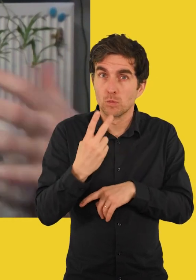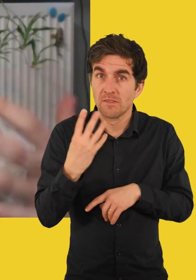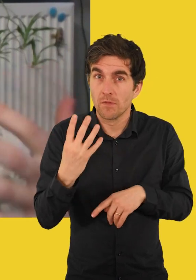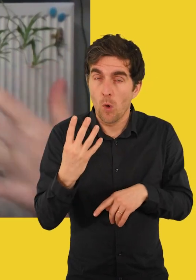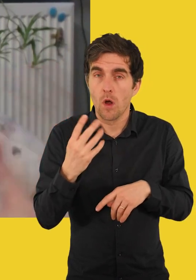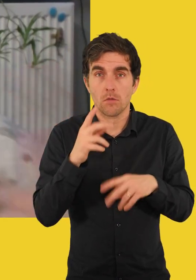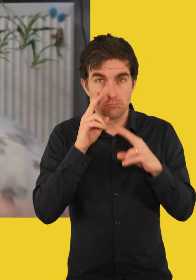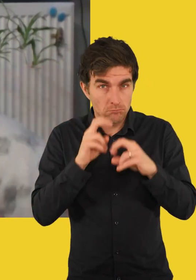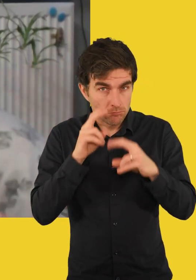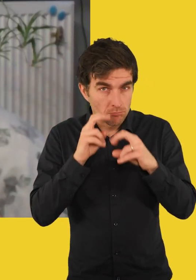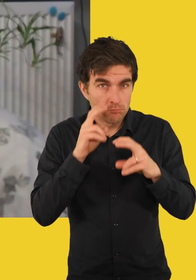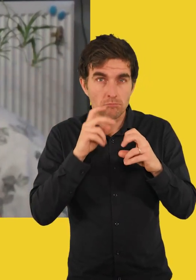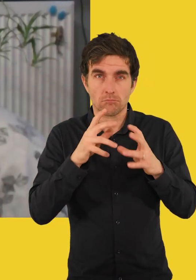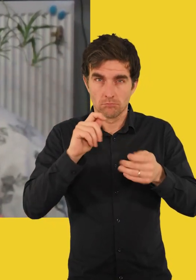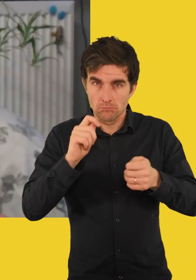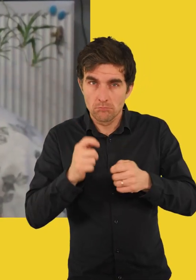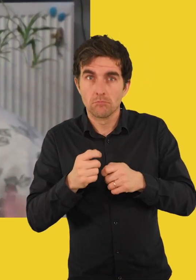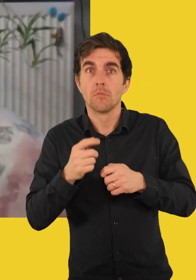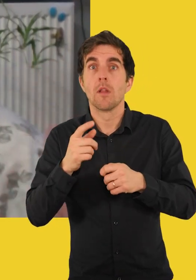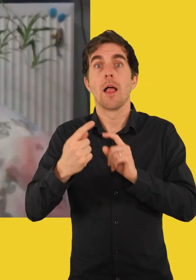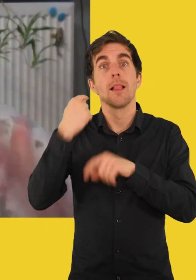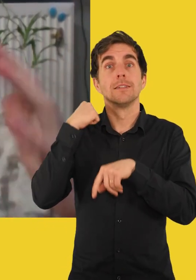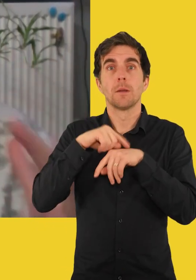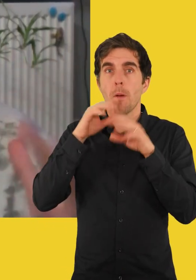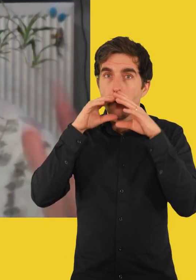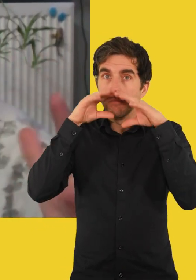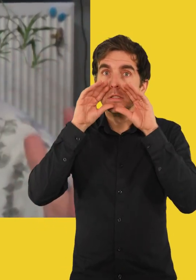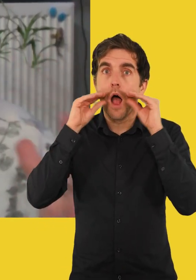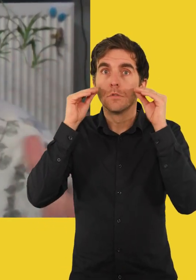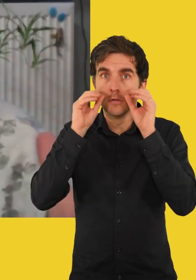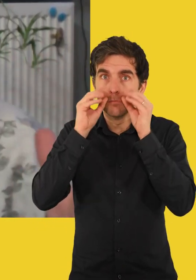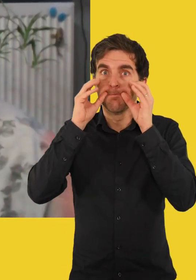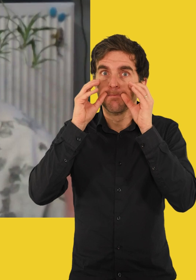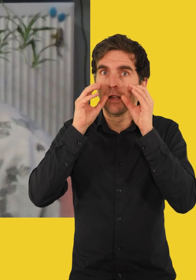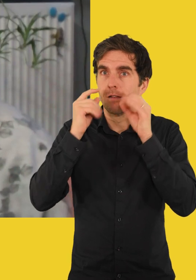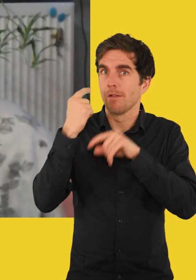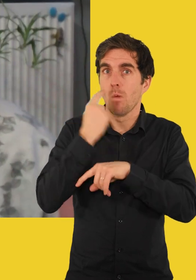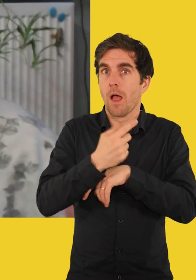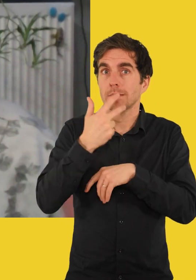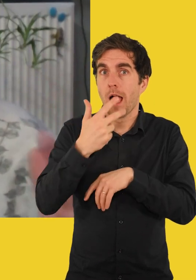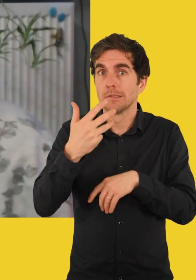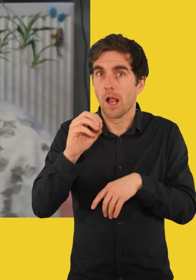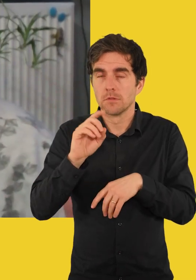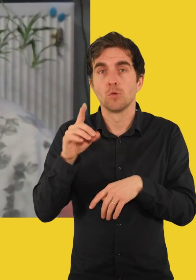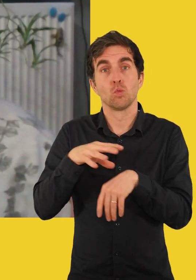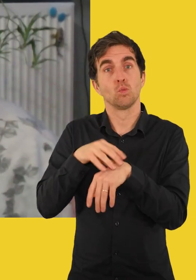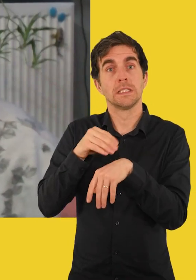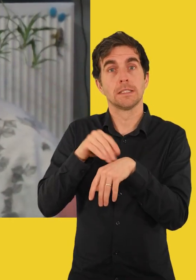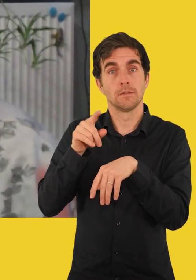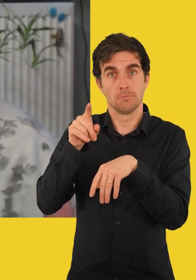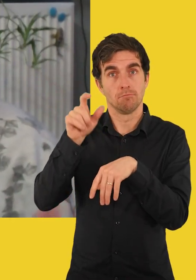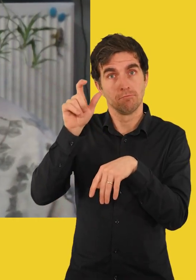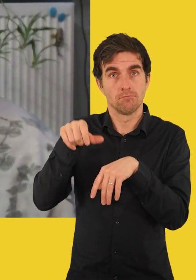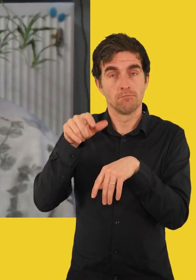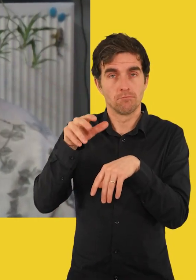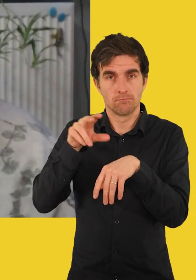and the theory of evolution. And by the time of the mustache fashions of the 1890s, a Swedish physicist and chemist